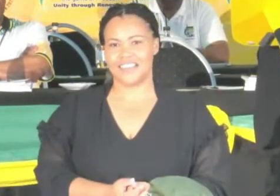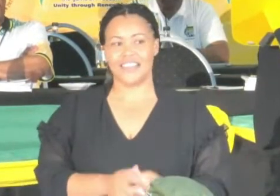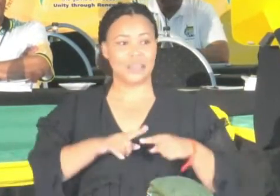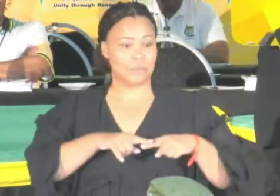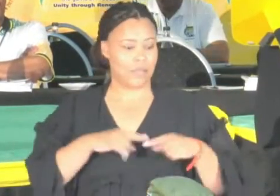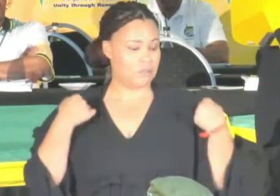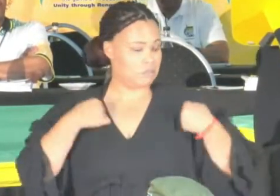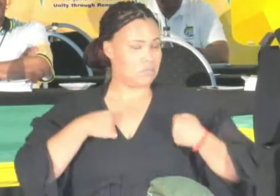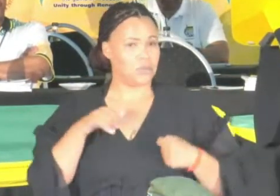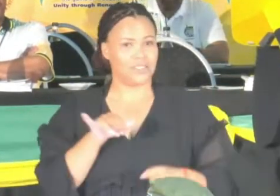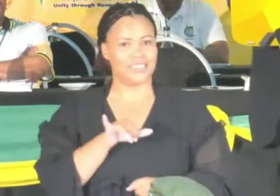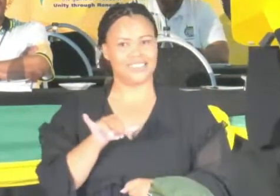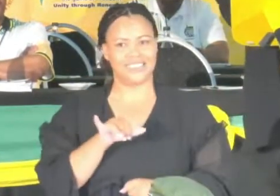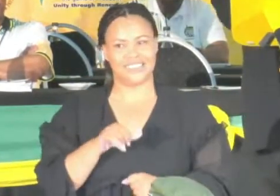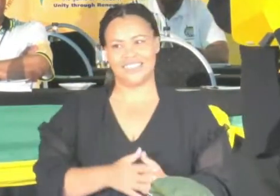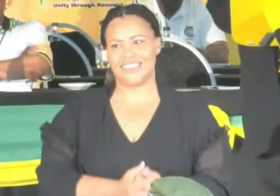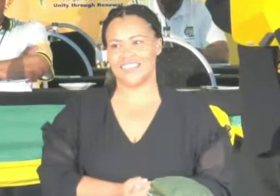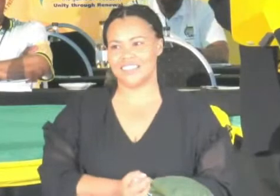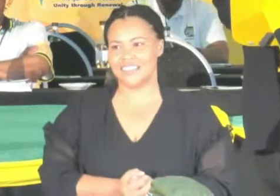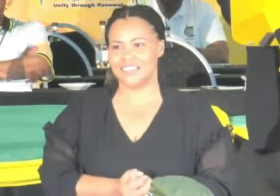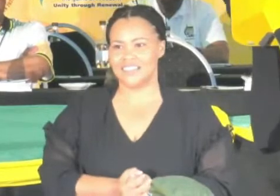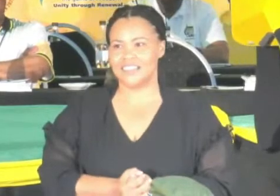depends what you have.